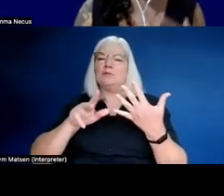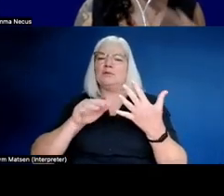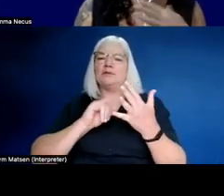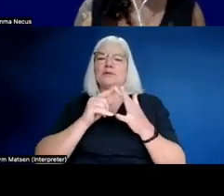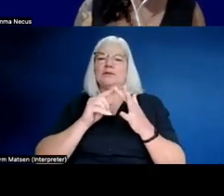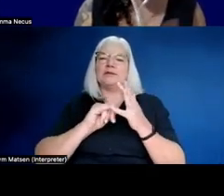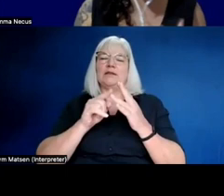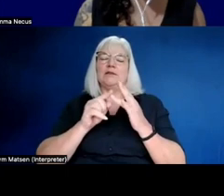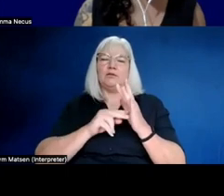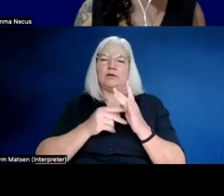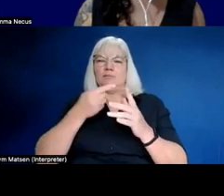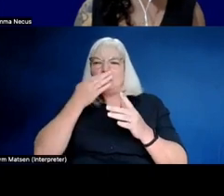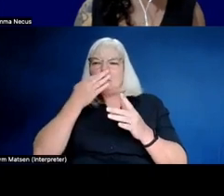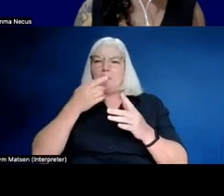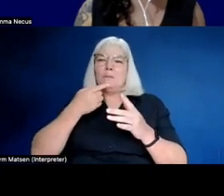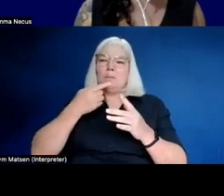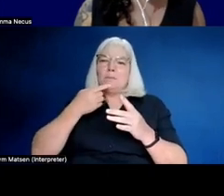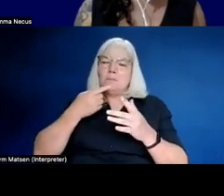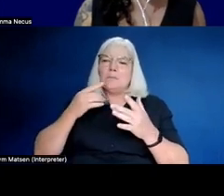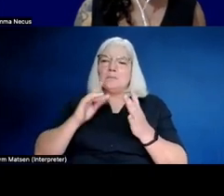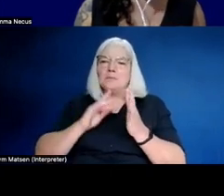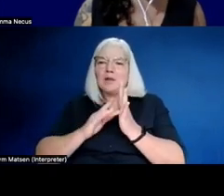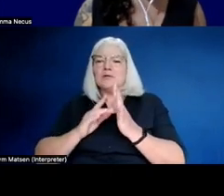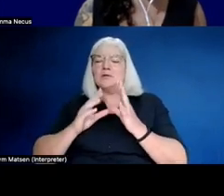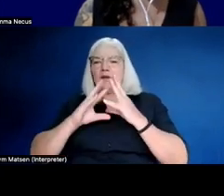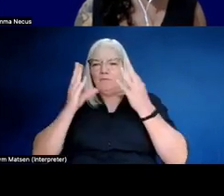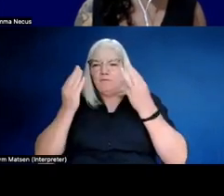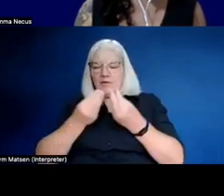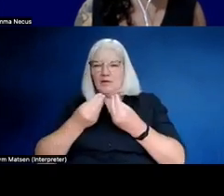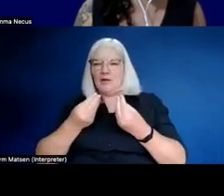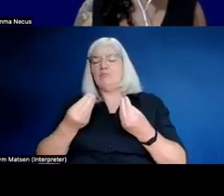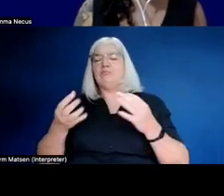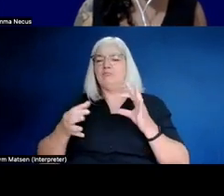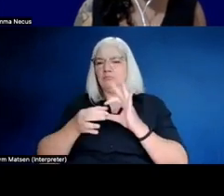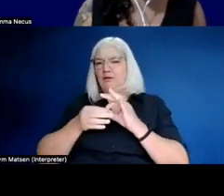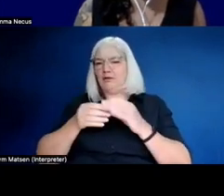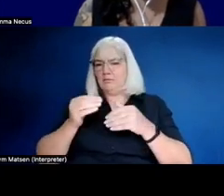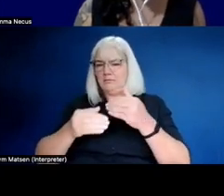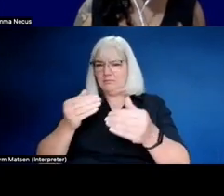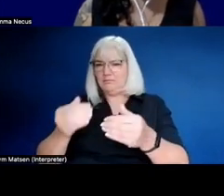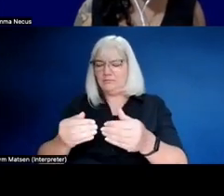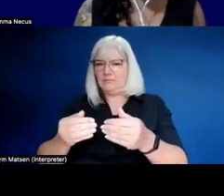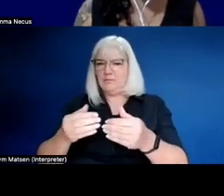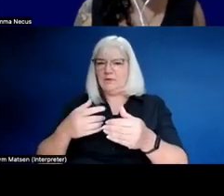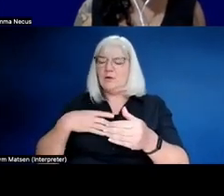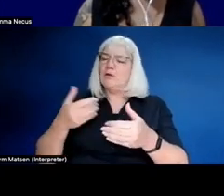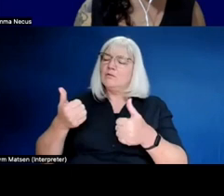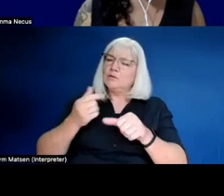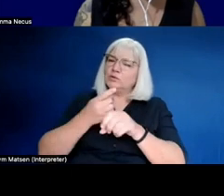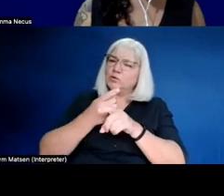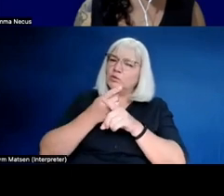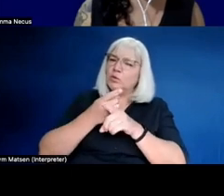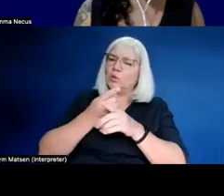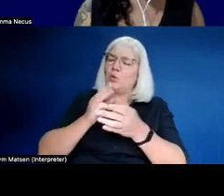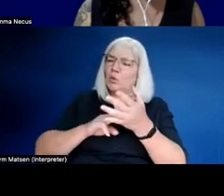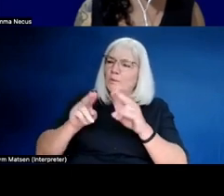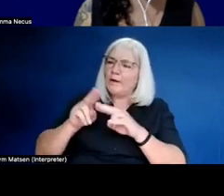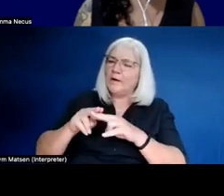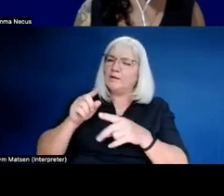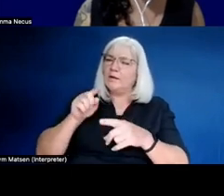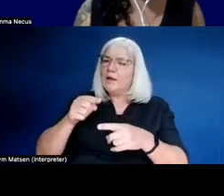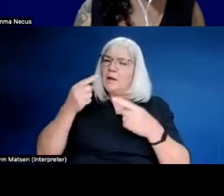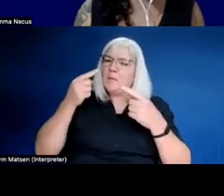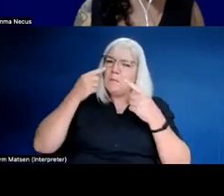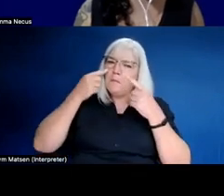about how they use their different senses, their level of vision and hearing, and what strategies the team around them have recommended to help them be